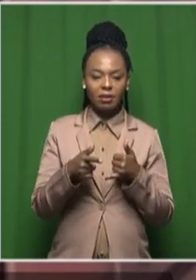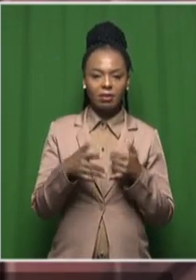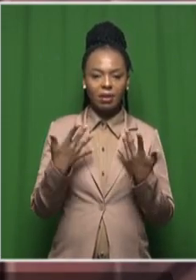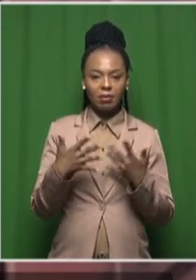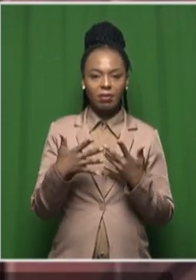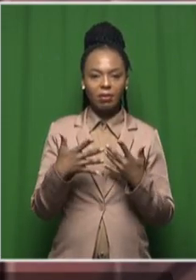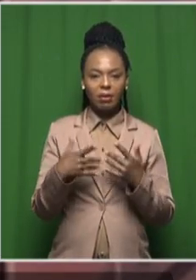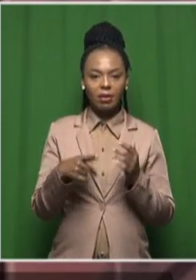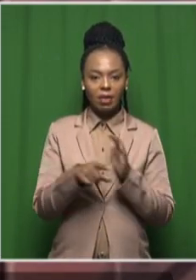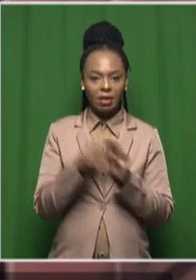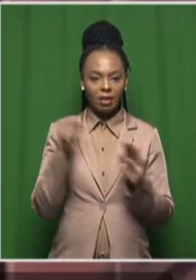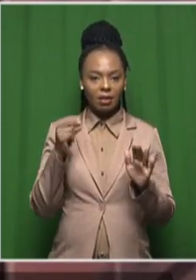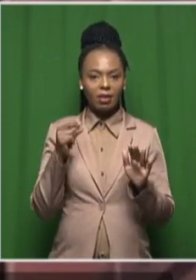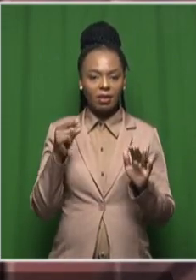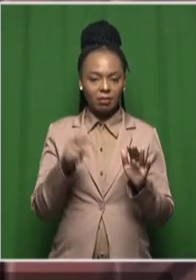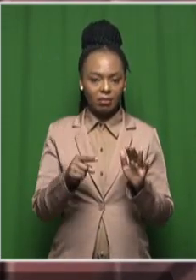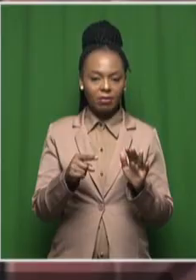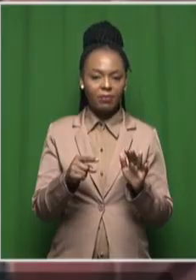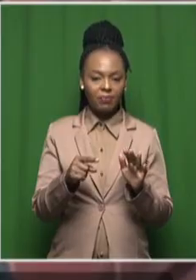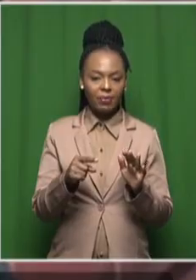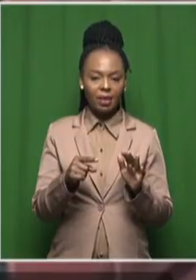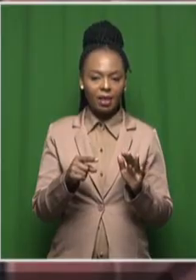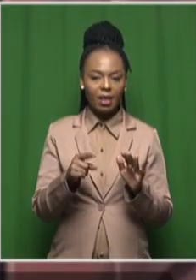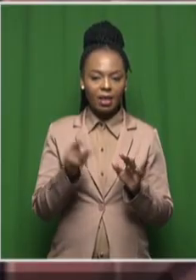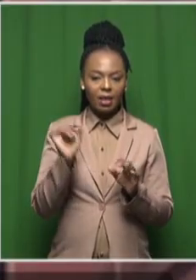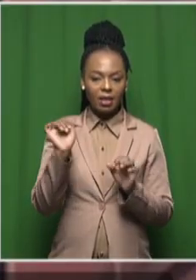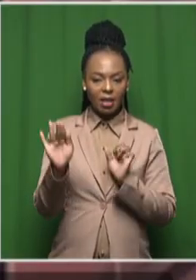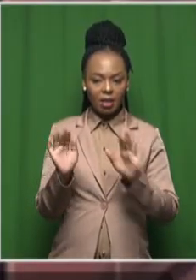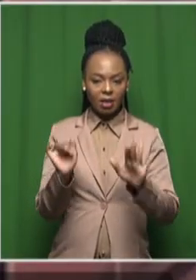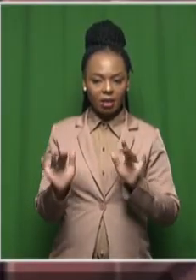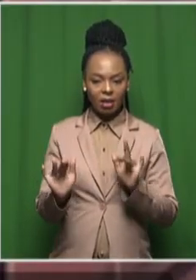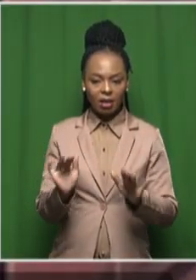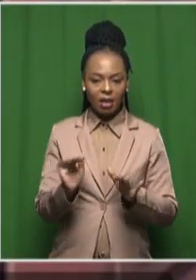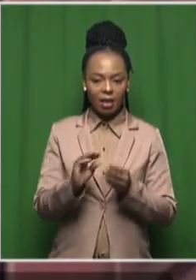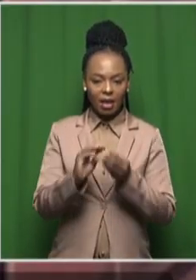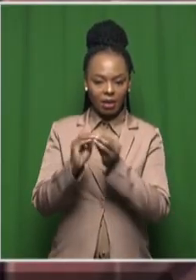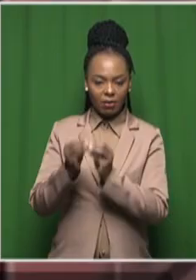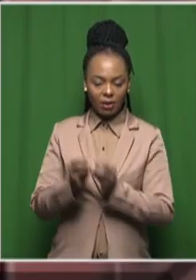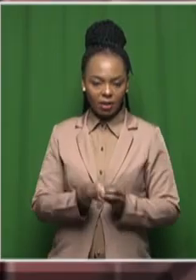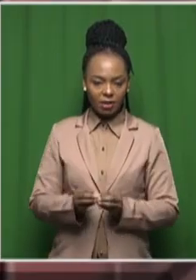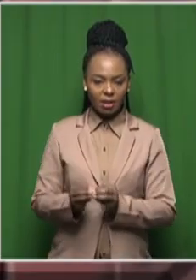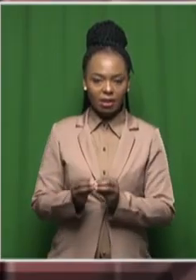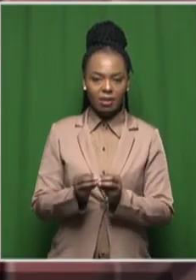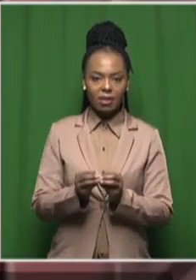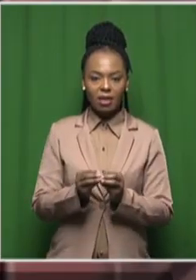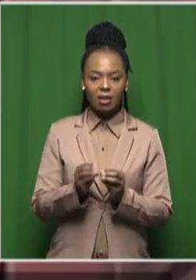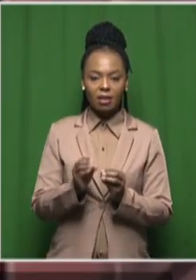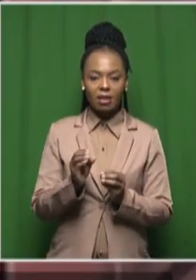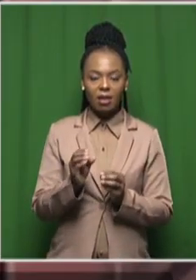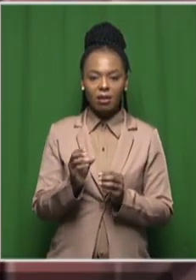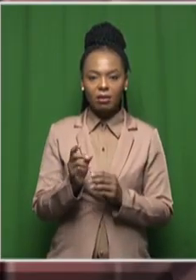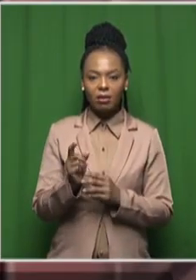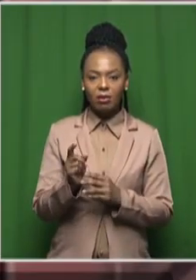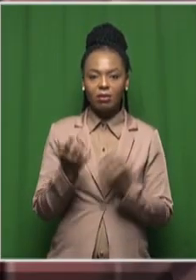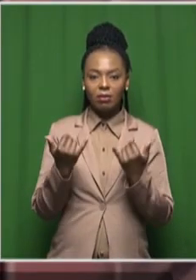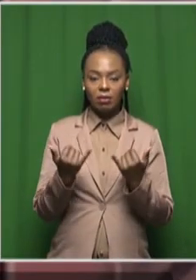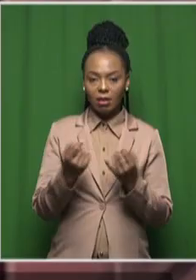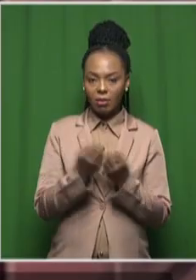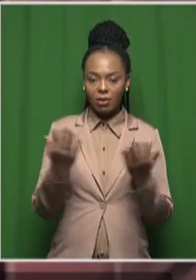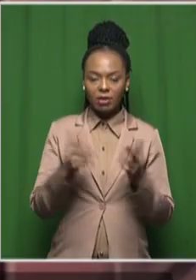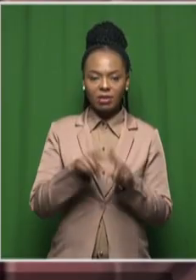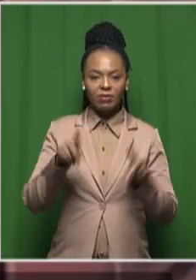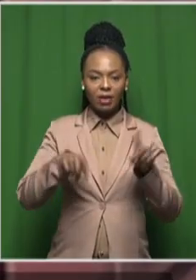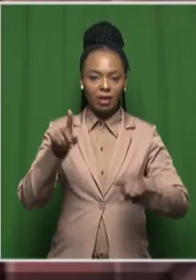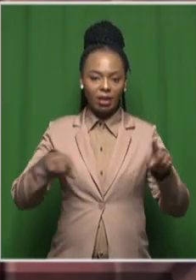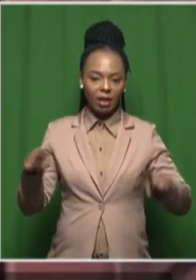the Latitudes Award. And so yeah, I think there's like definitely the different relationship we